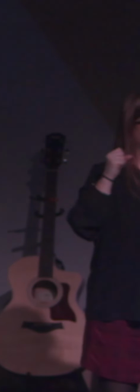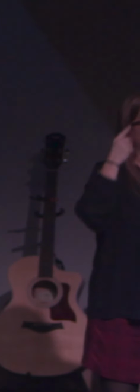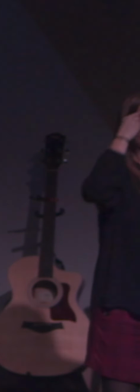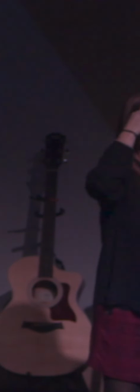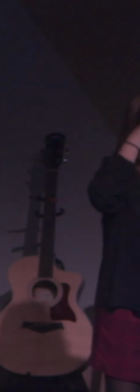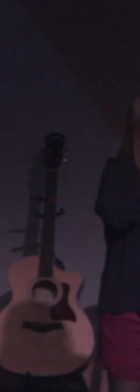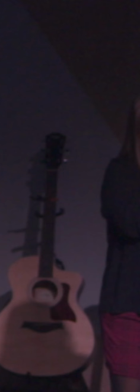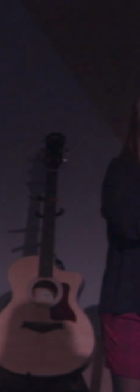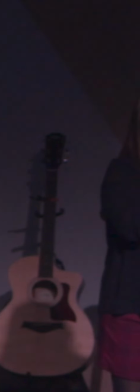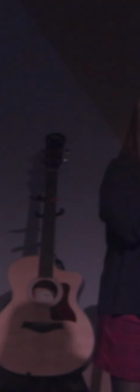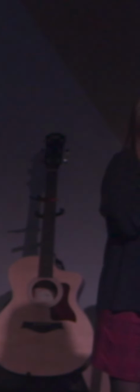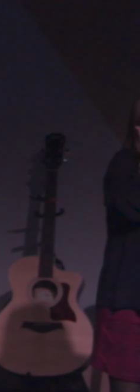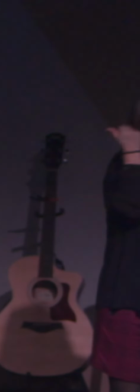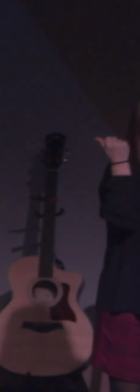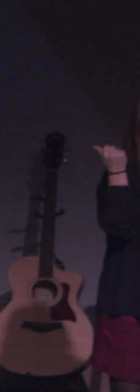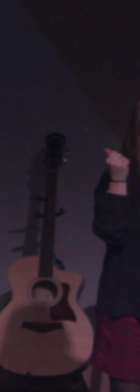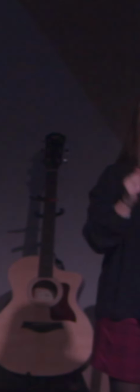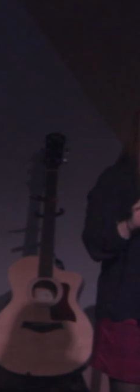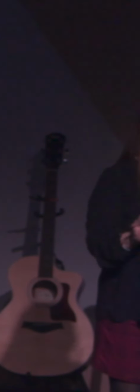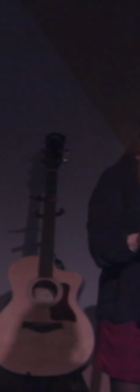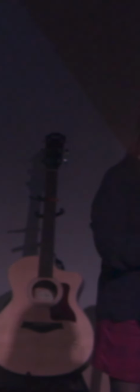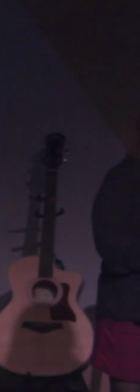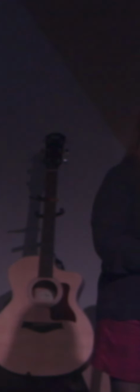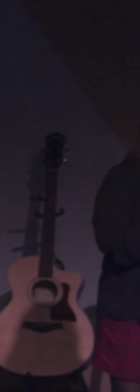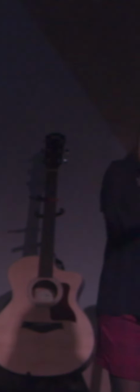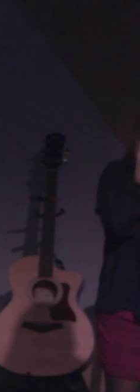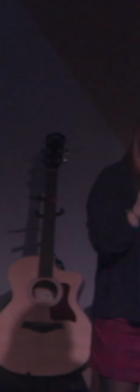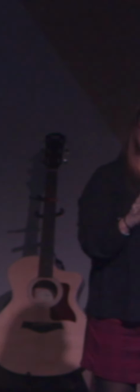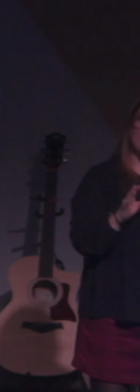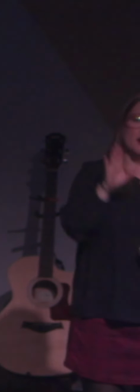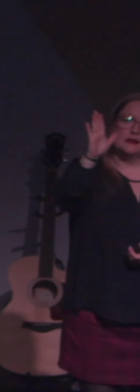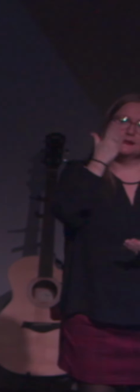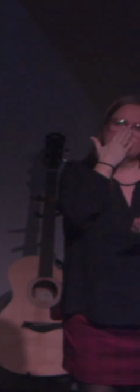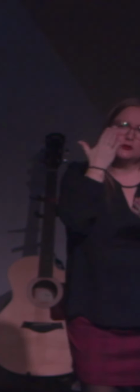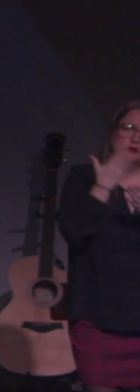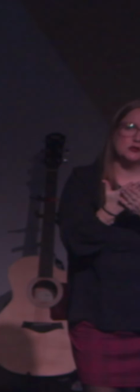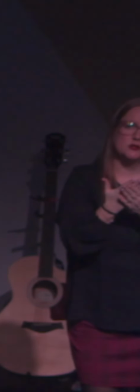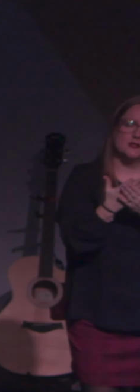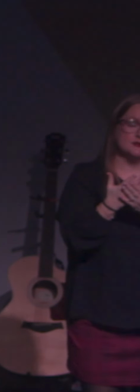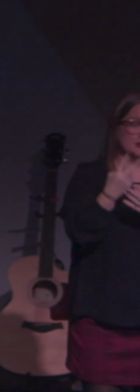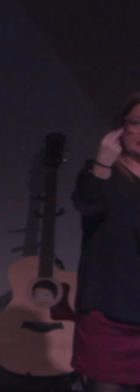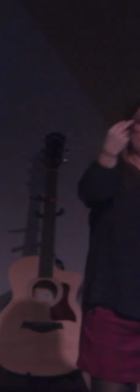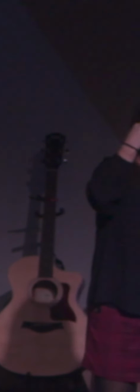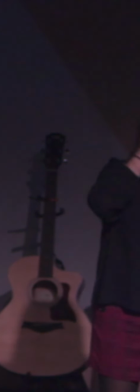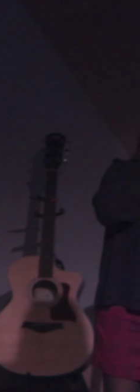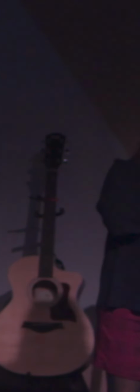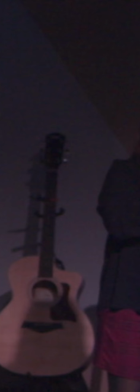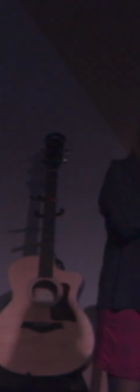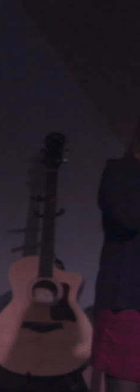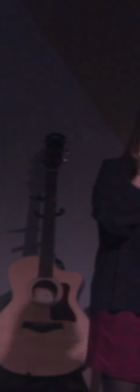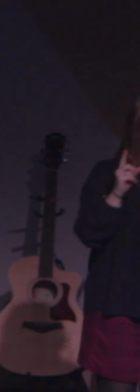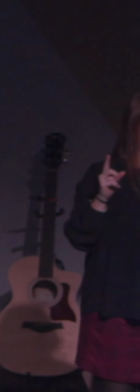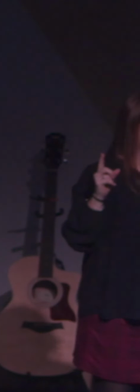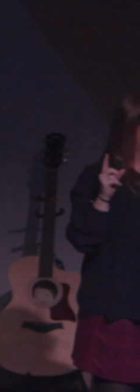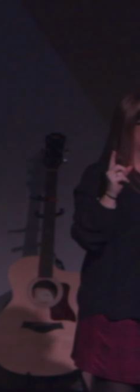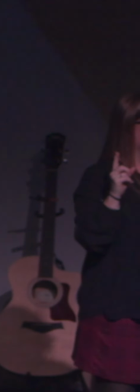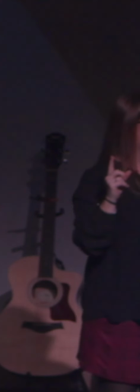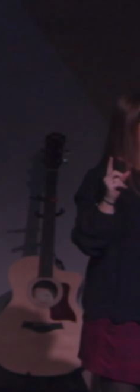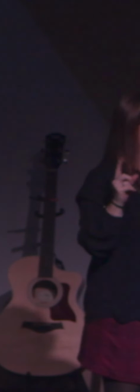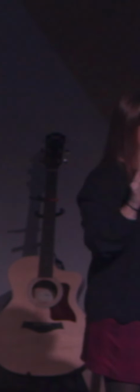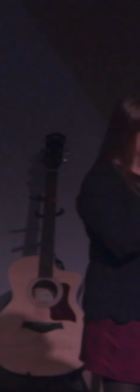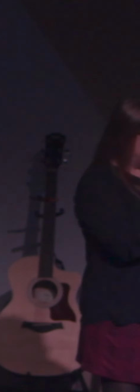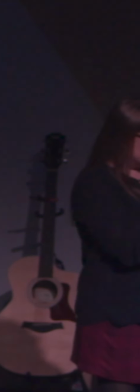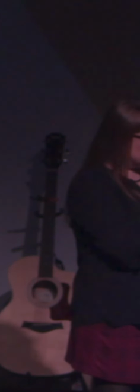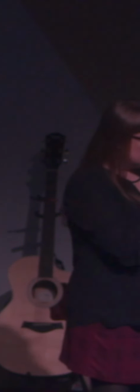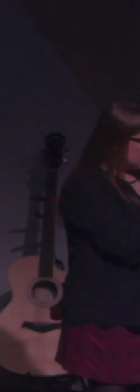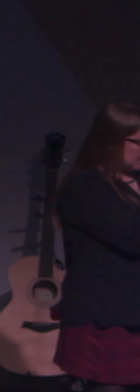we forget that God in his goodness, seeing us lost and straying like foolish sheep, instead of leaving us